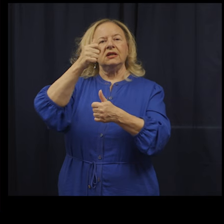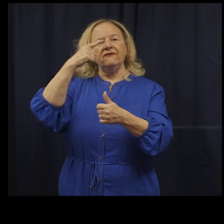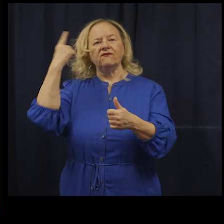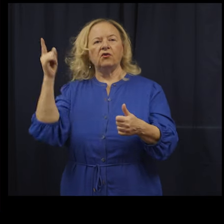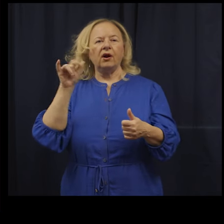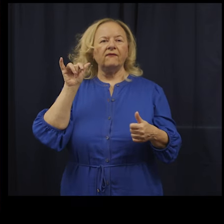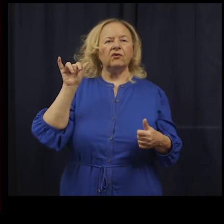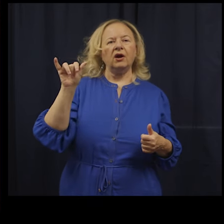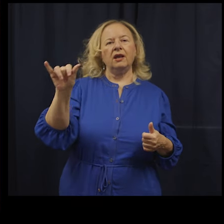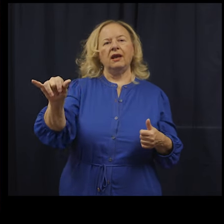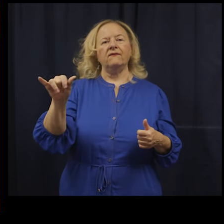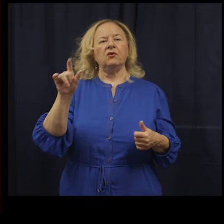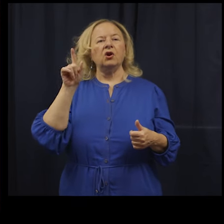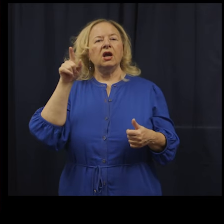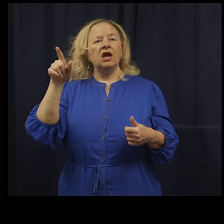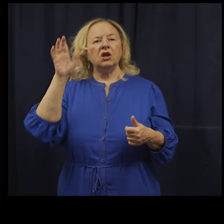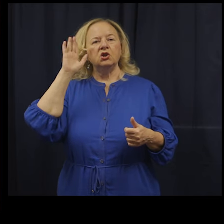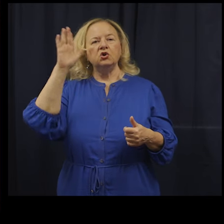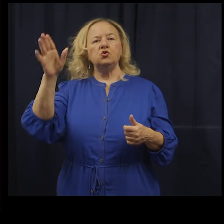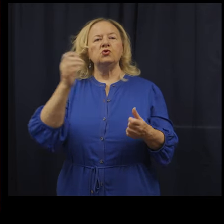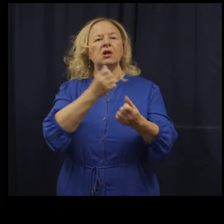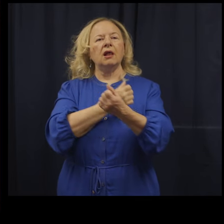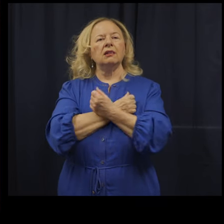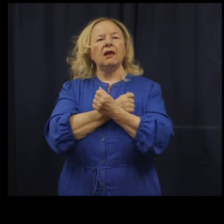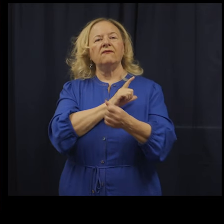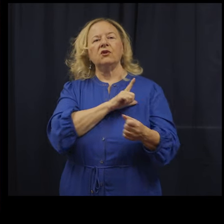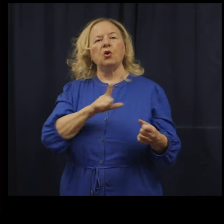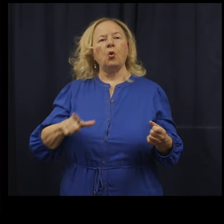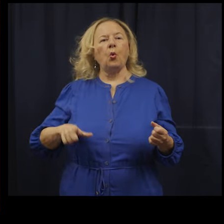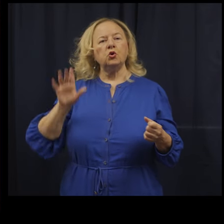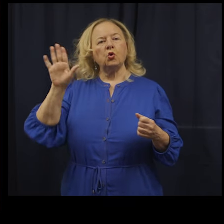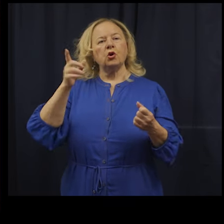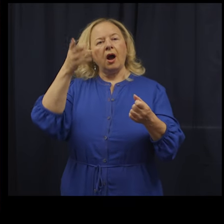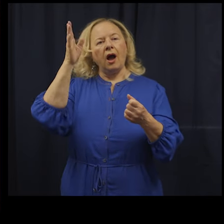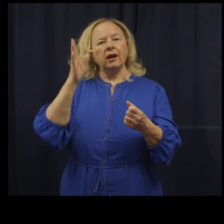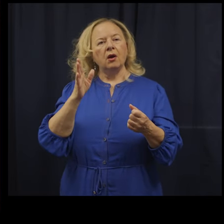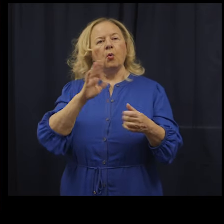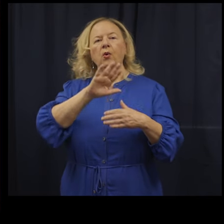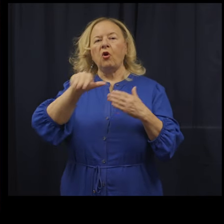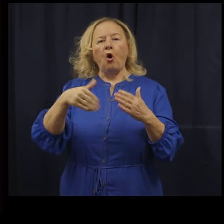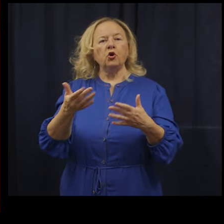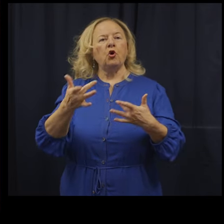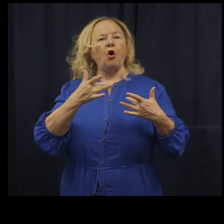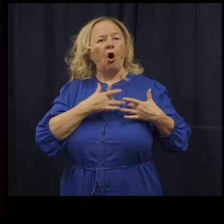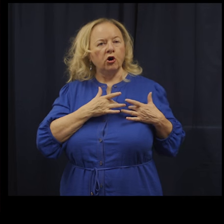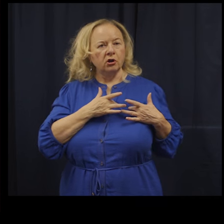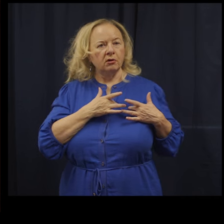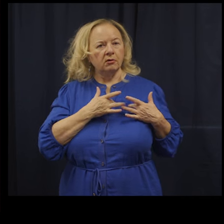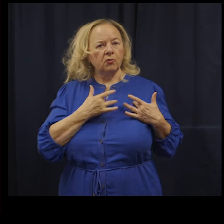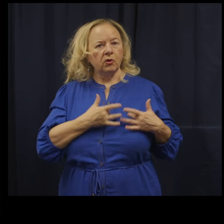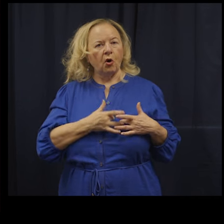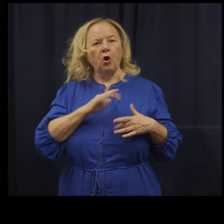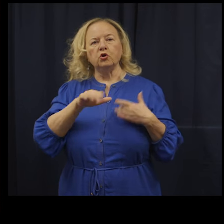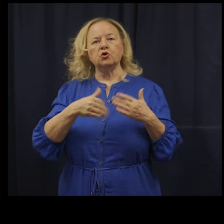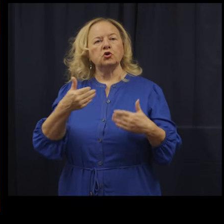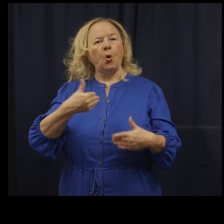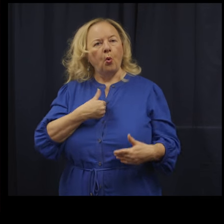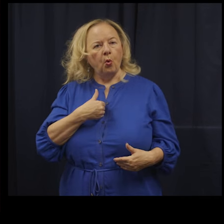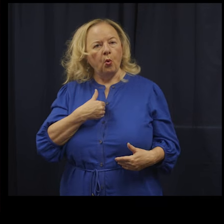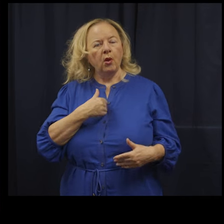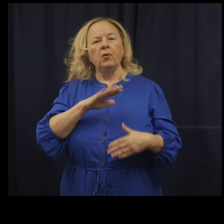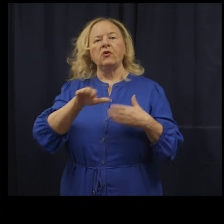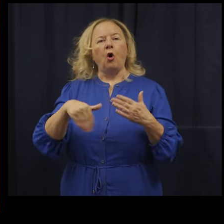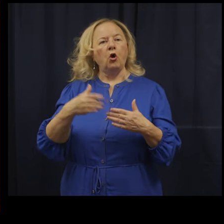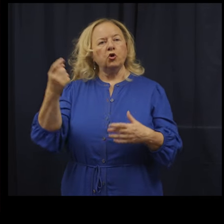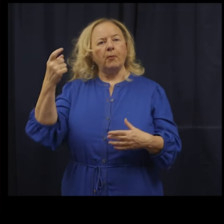sovereignty forever and ever. And you shall love the Lord your God with all your heart, with all your soul,